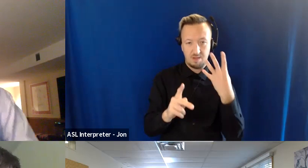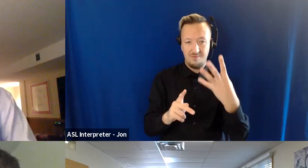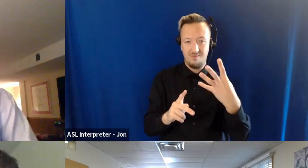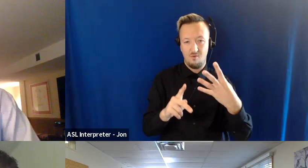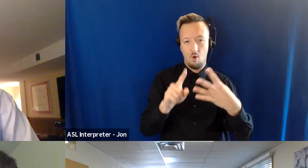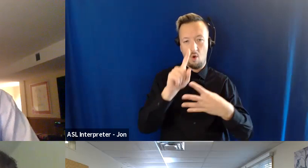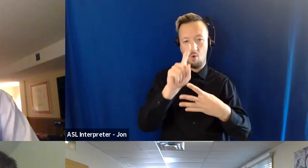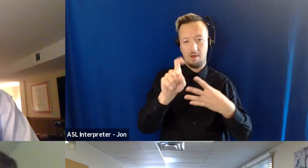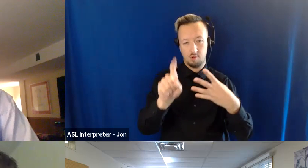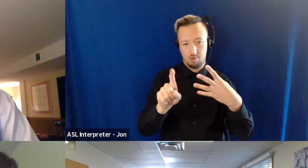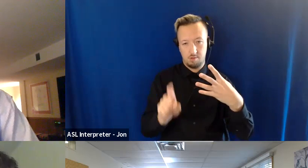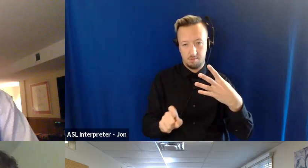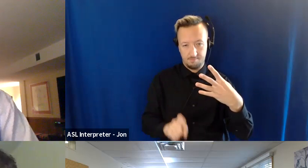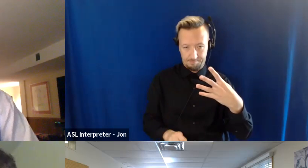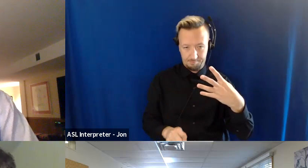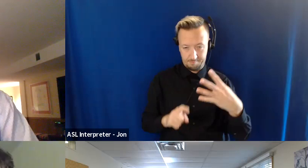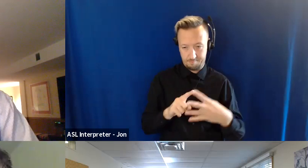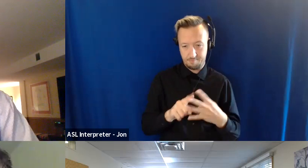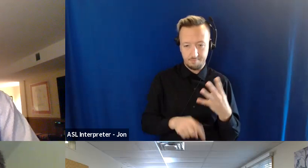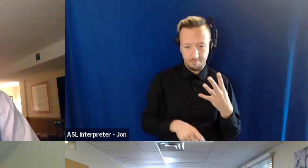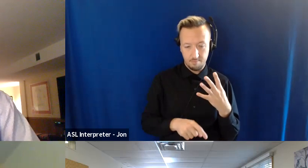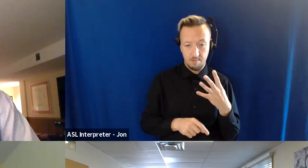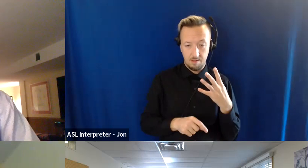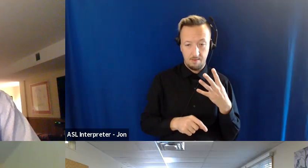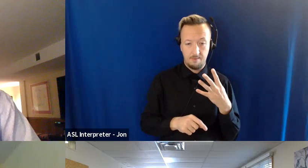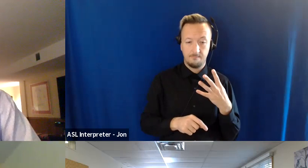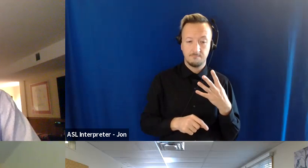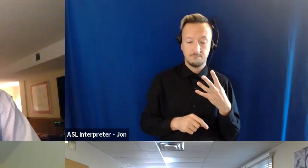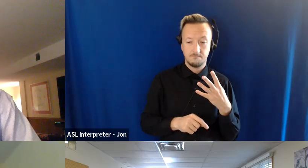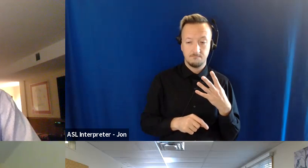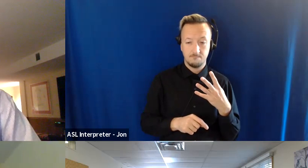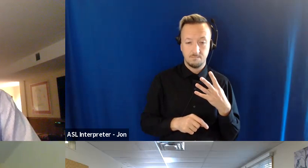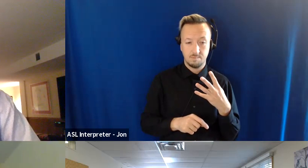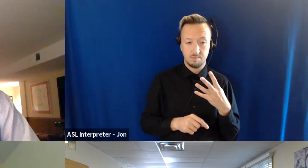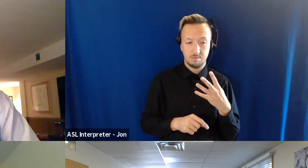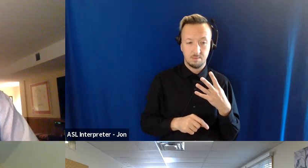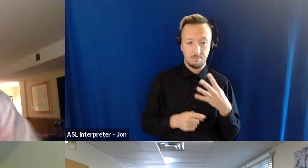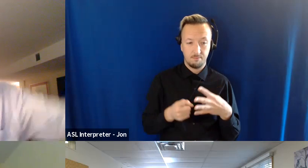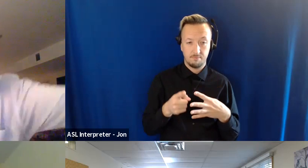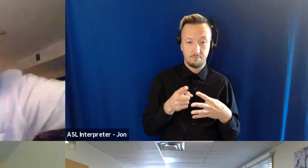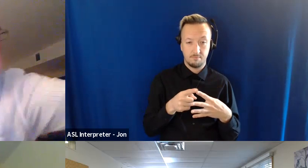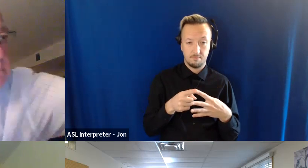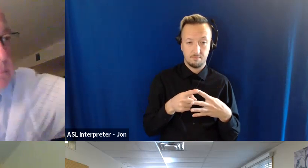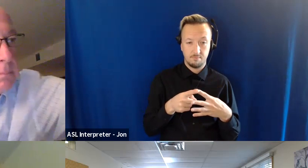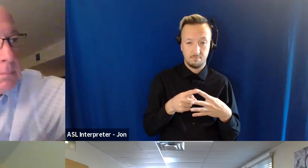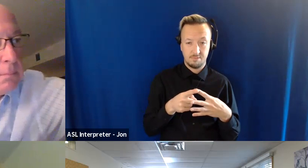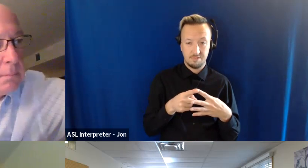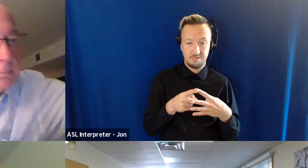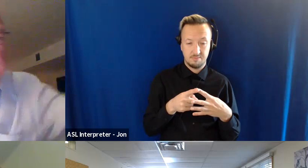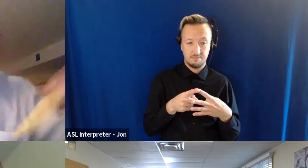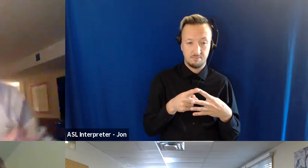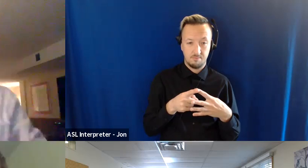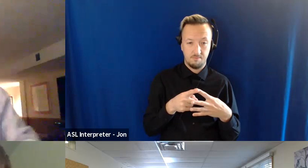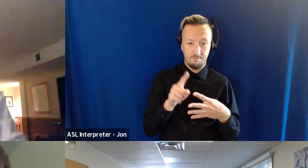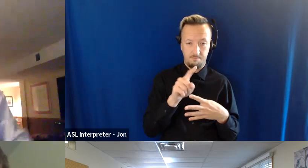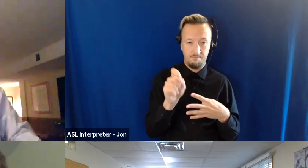we're going to pose to the panelists today. And we're going to start with the first question. And so I'm going